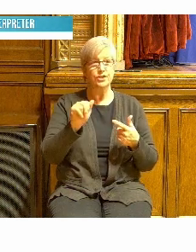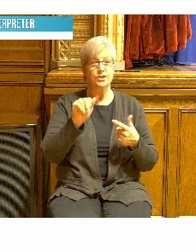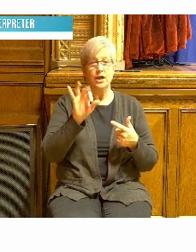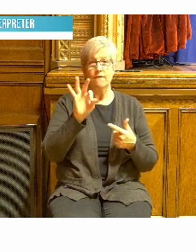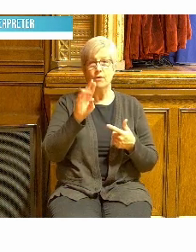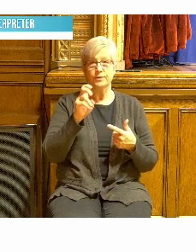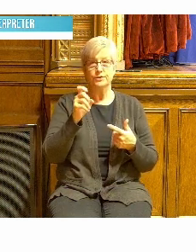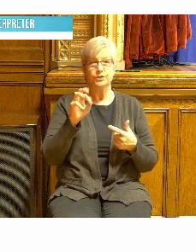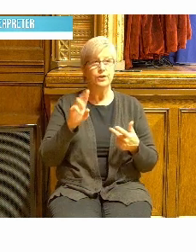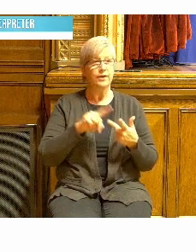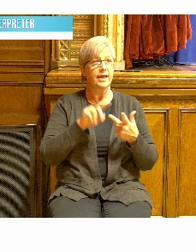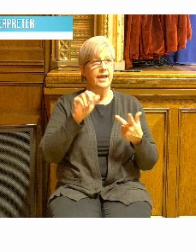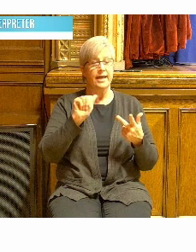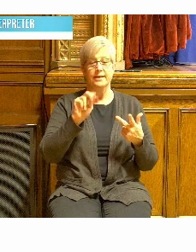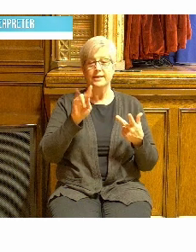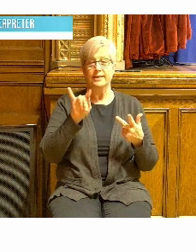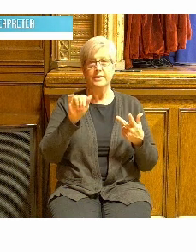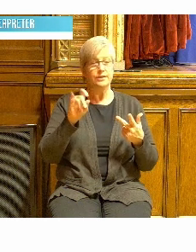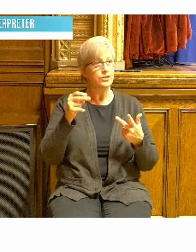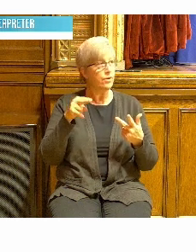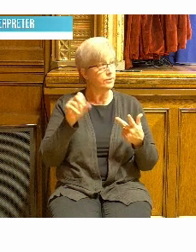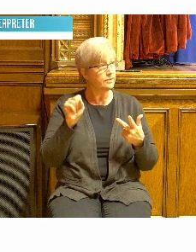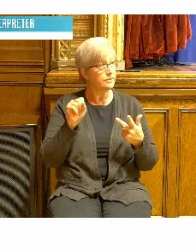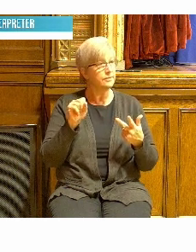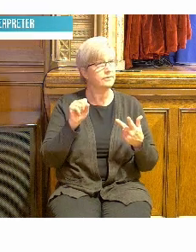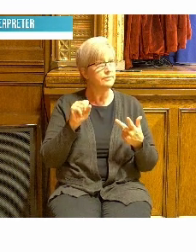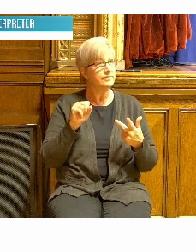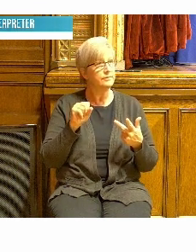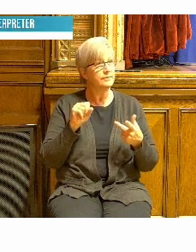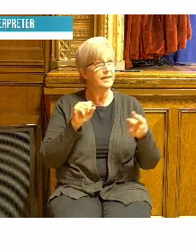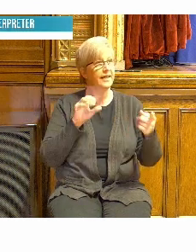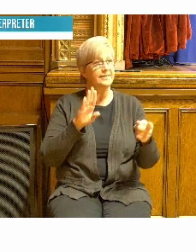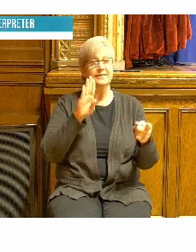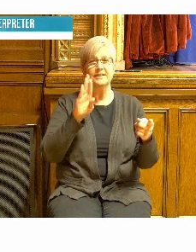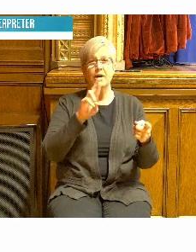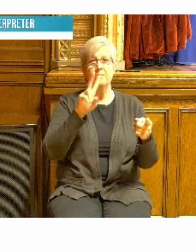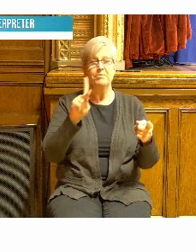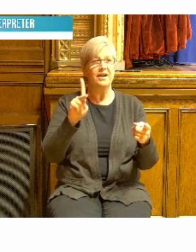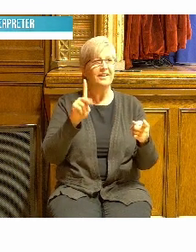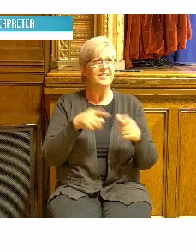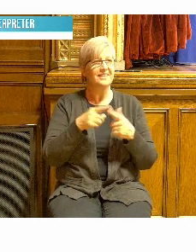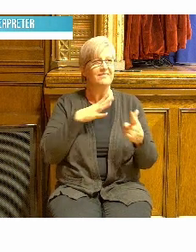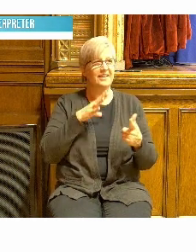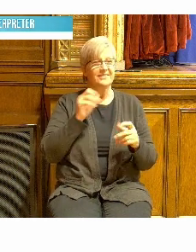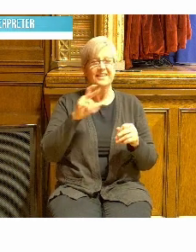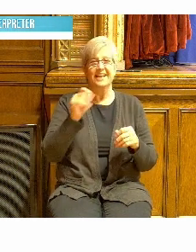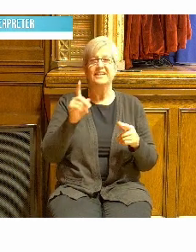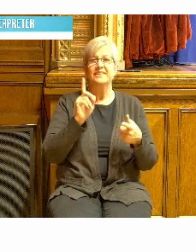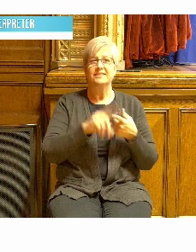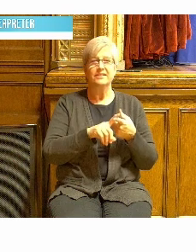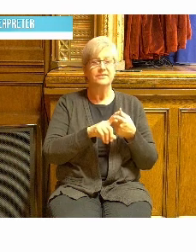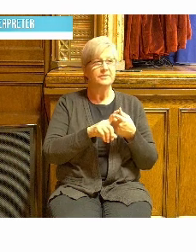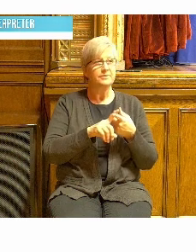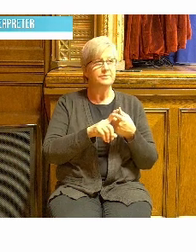Forrester and Anita Jones. It's Brooke. Brooke, I'm sorry. It's okay, it's okay.